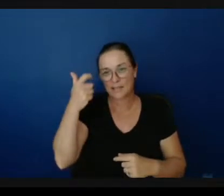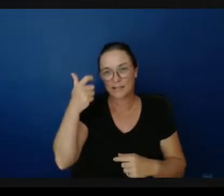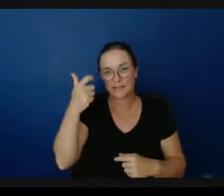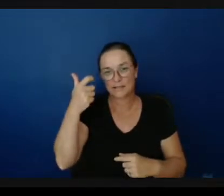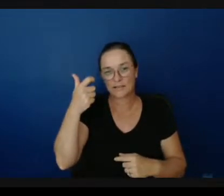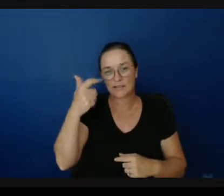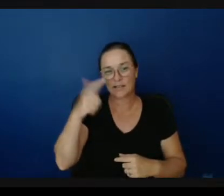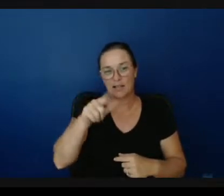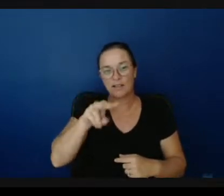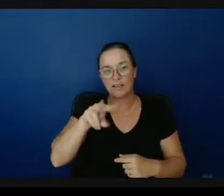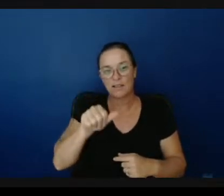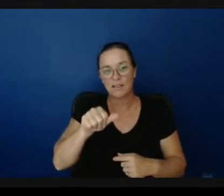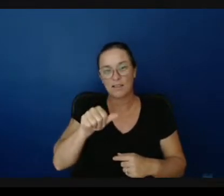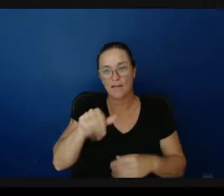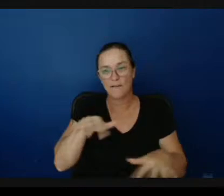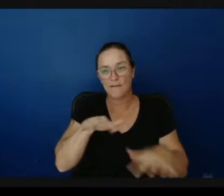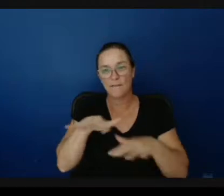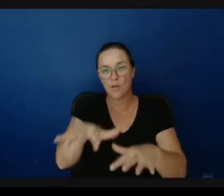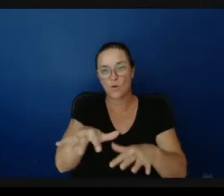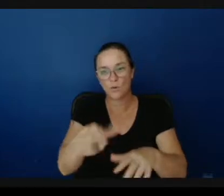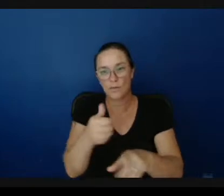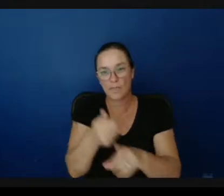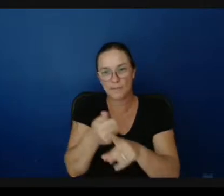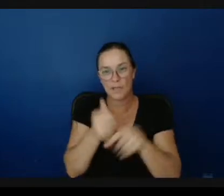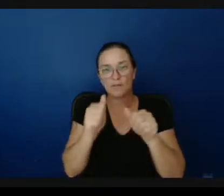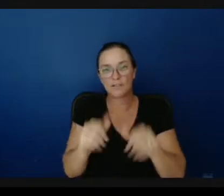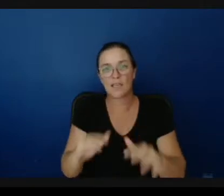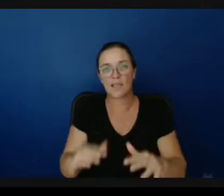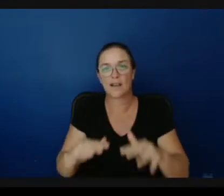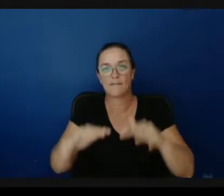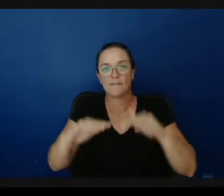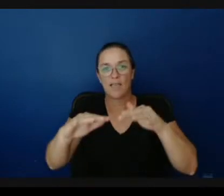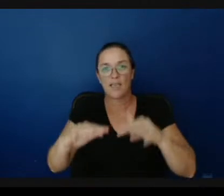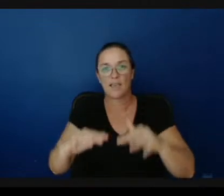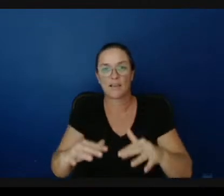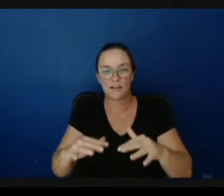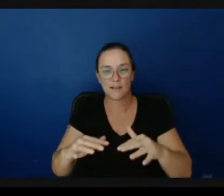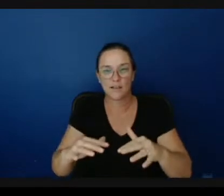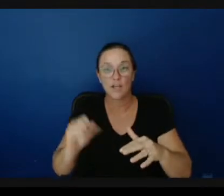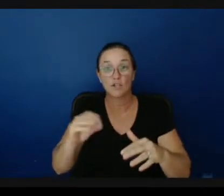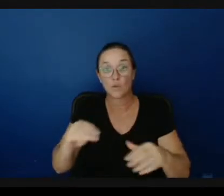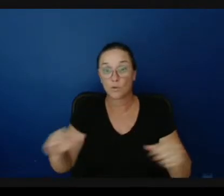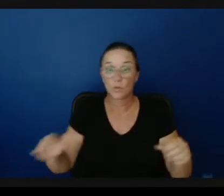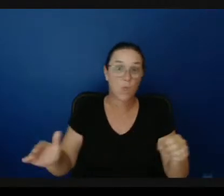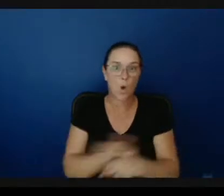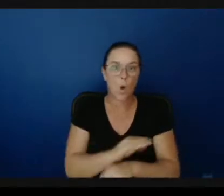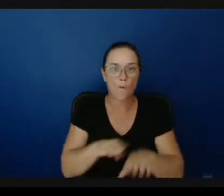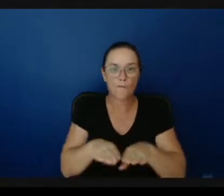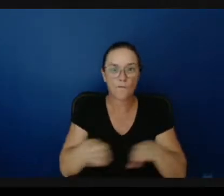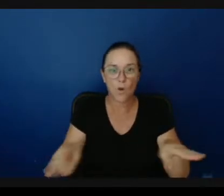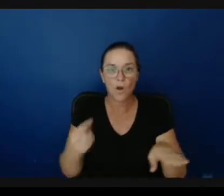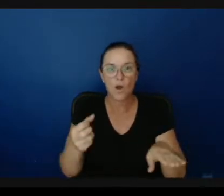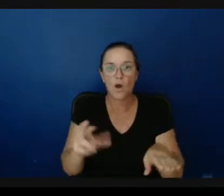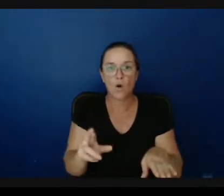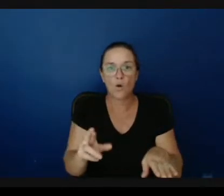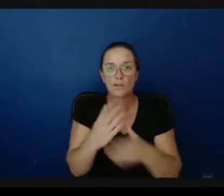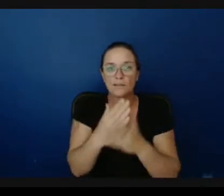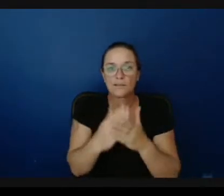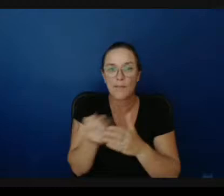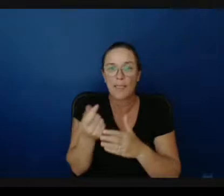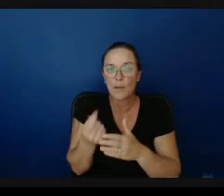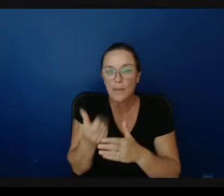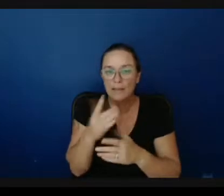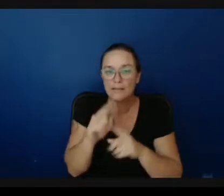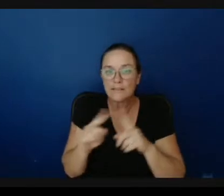lava flows themselves can actually inflate, right? And so are we seeing the whole crater floor rising together, or some parts a little different? There